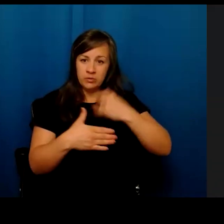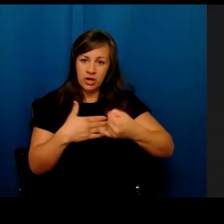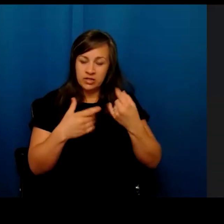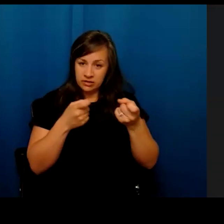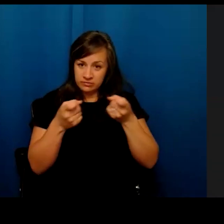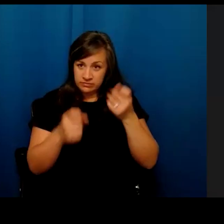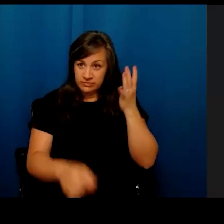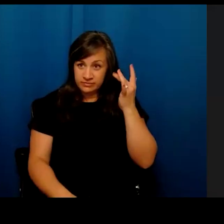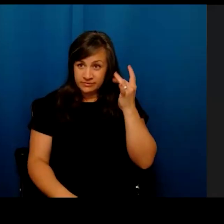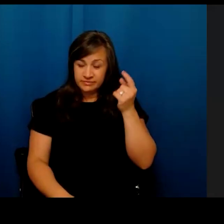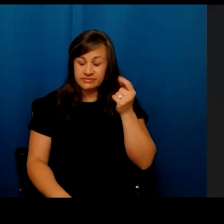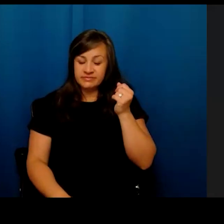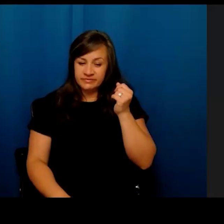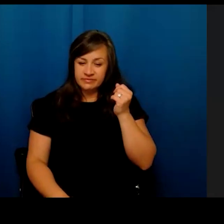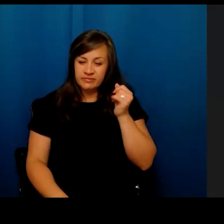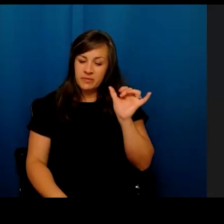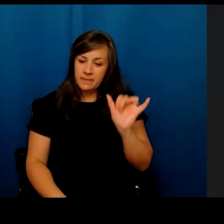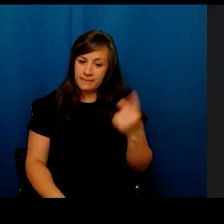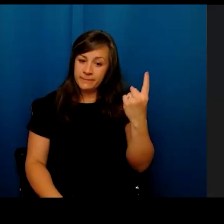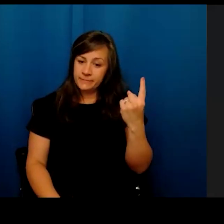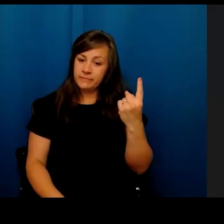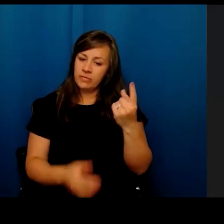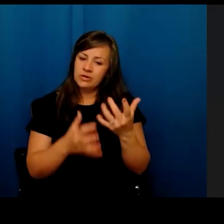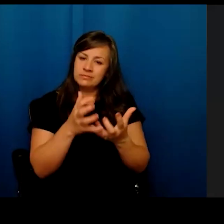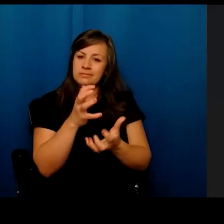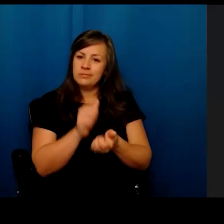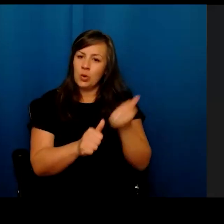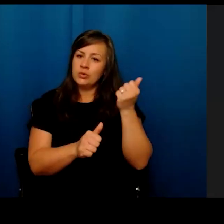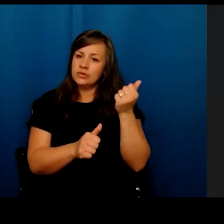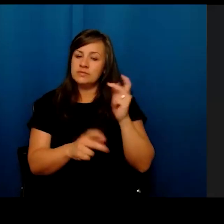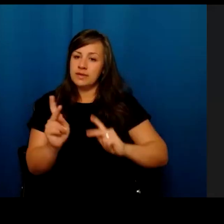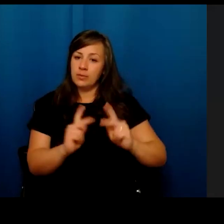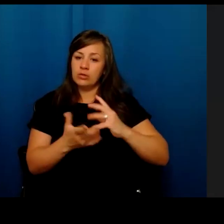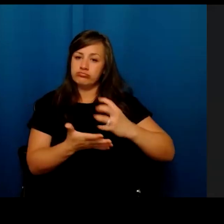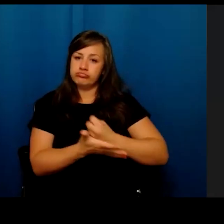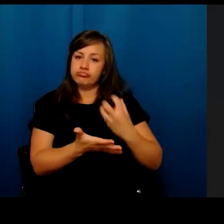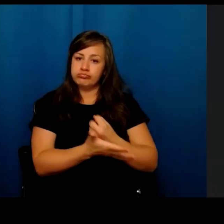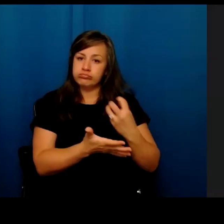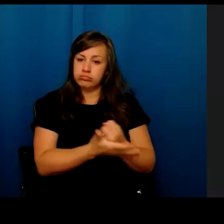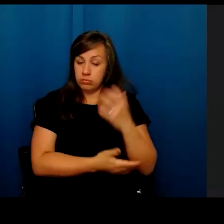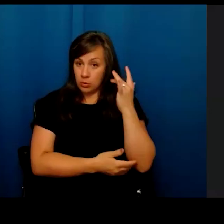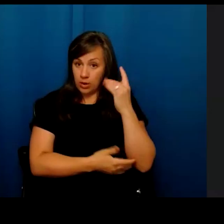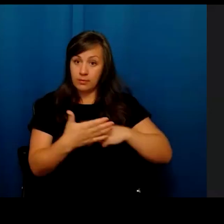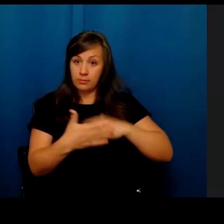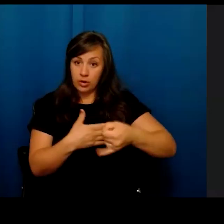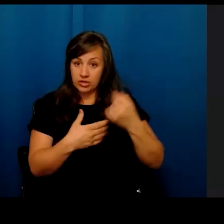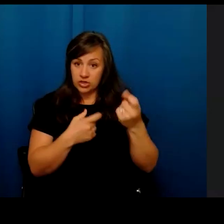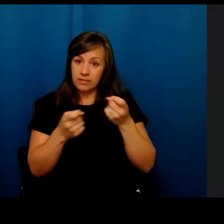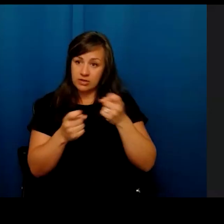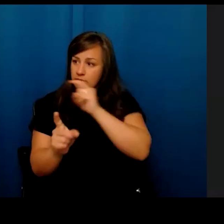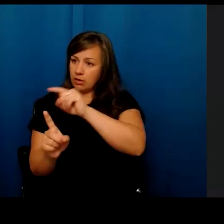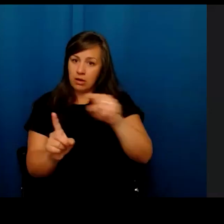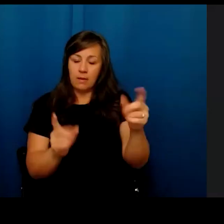because it's the one that most people earn, because project management is in several different